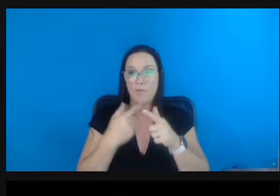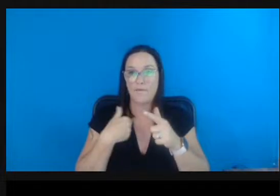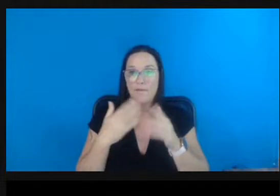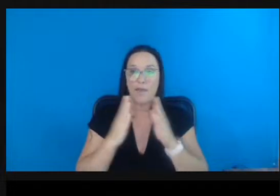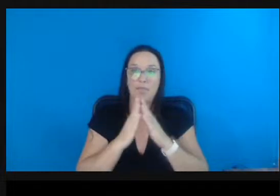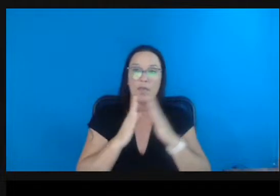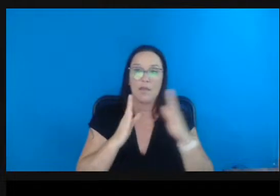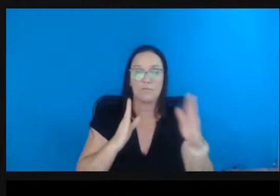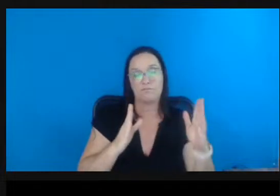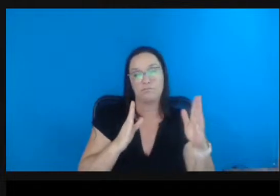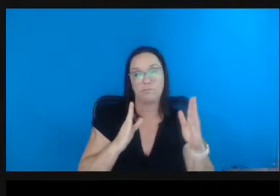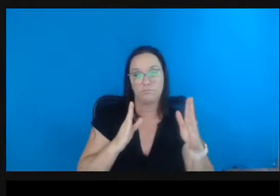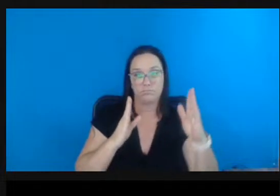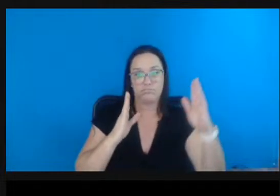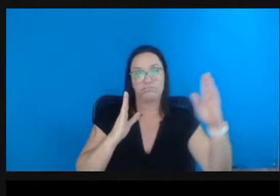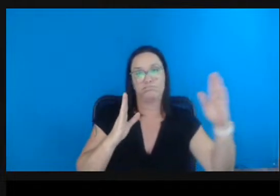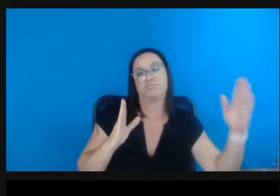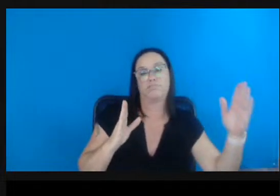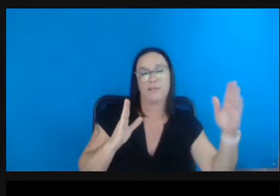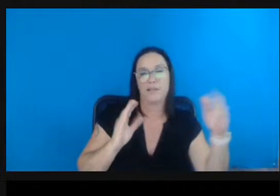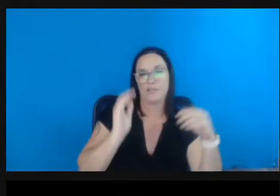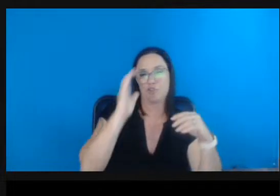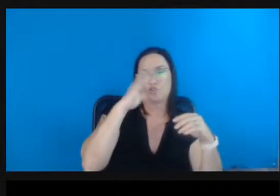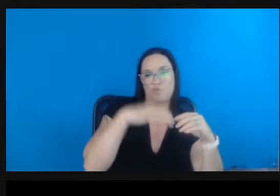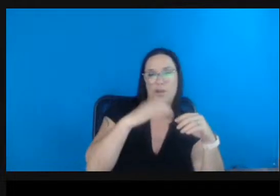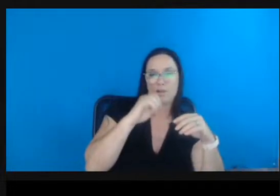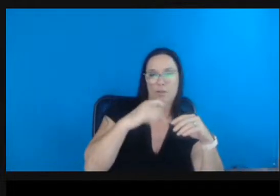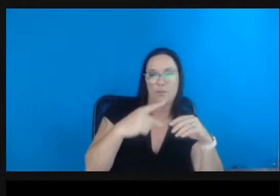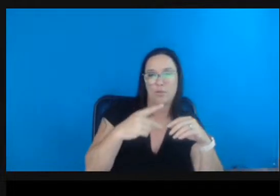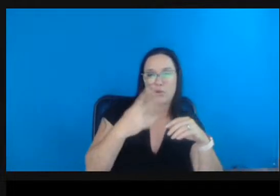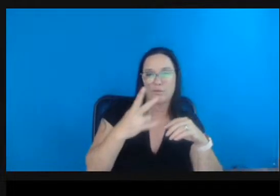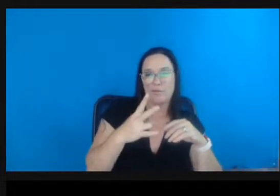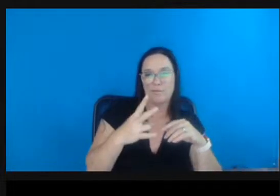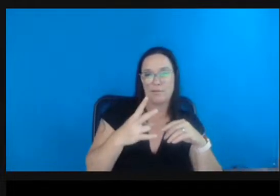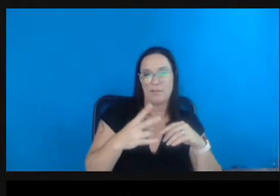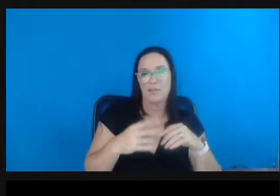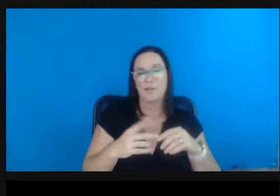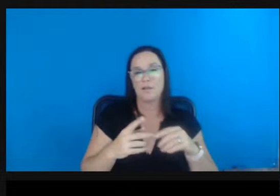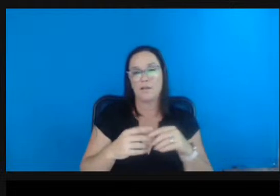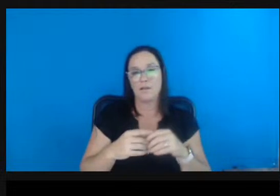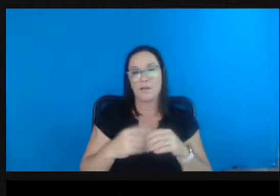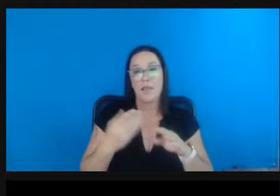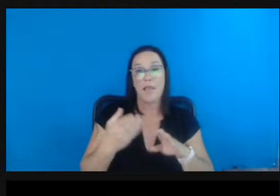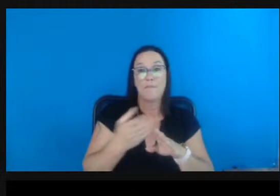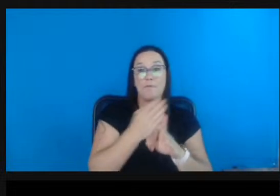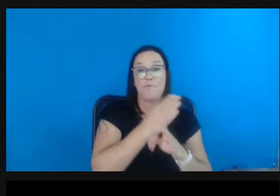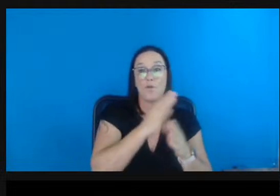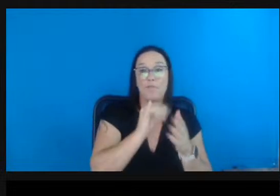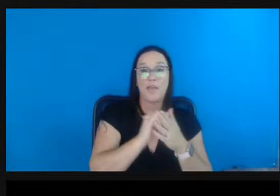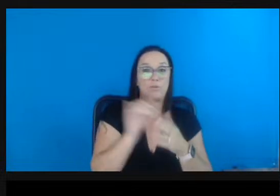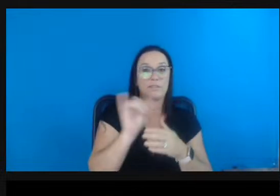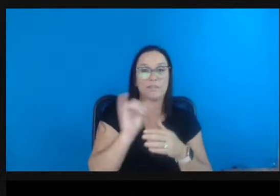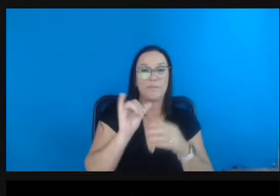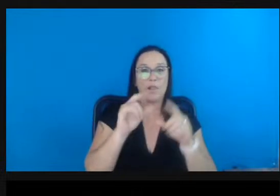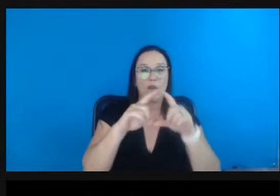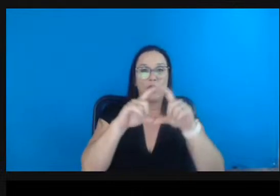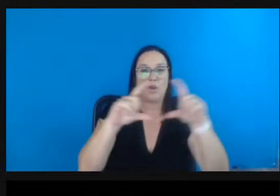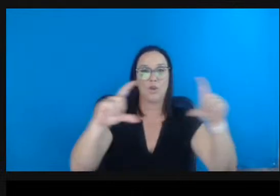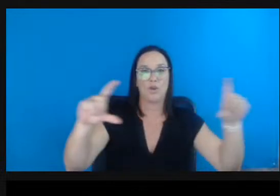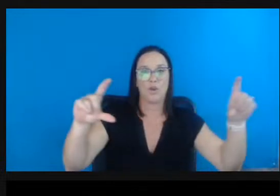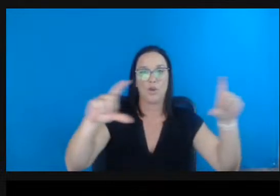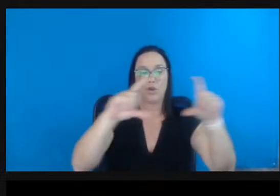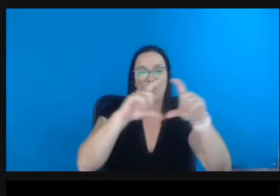long one before that, the funky episode, 17 before that. And you see before that, we were in a similar pattern of